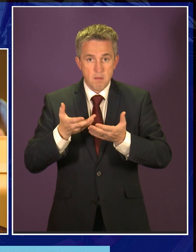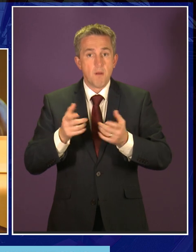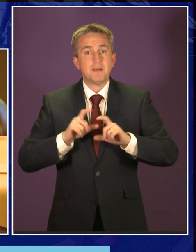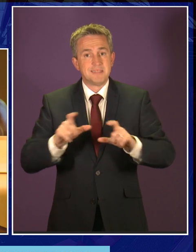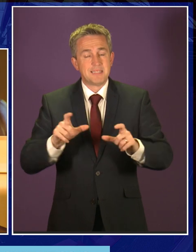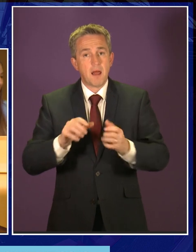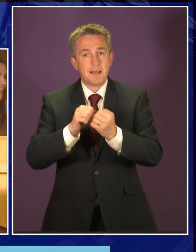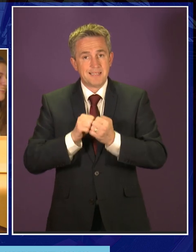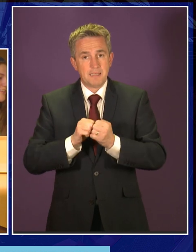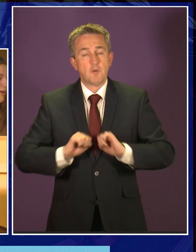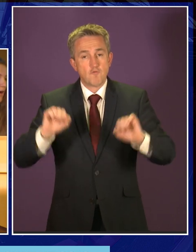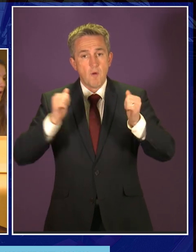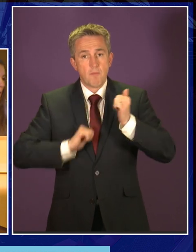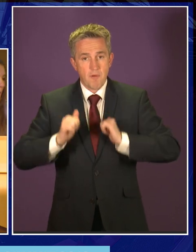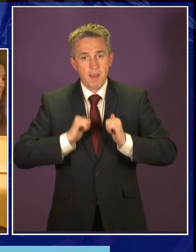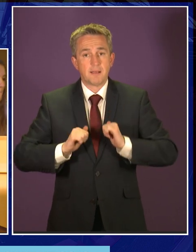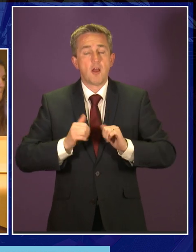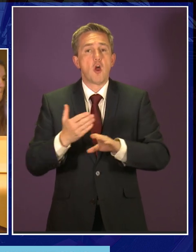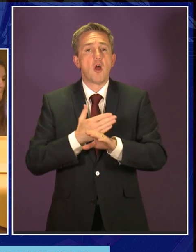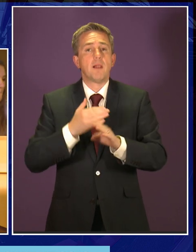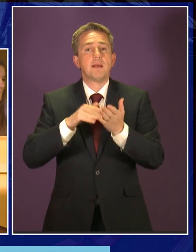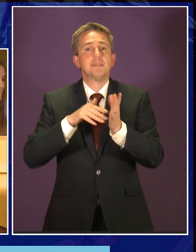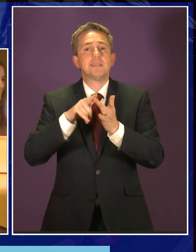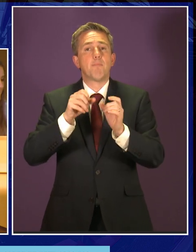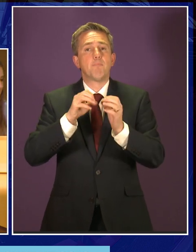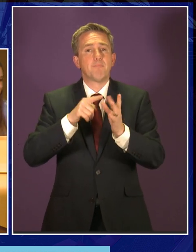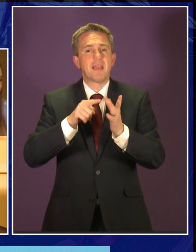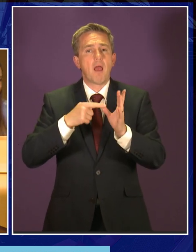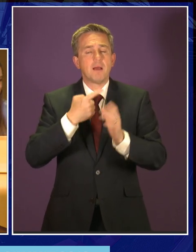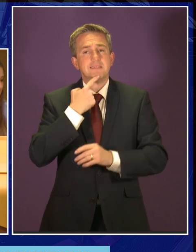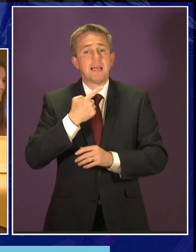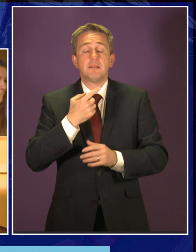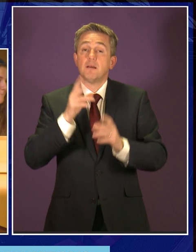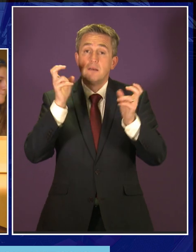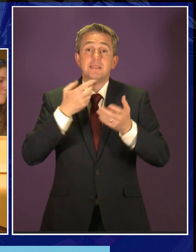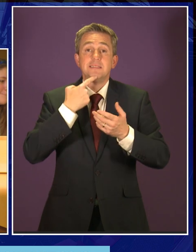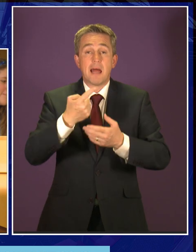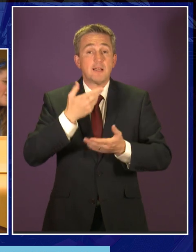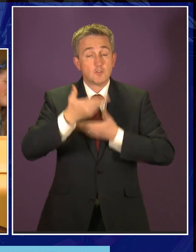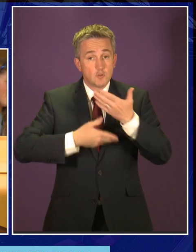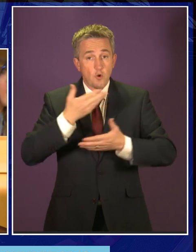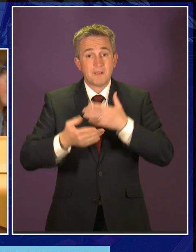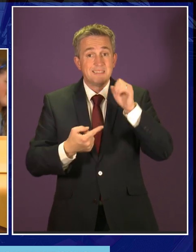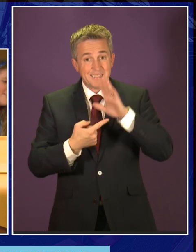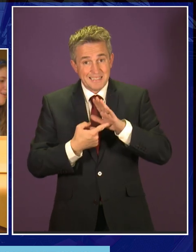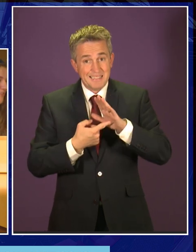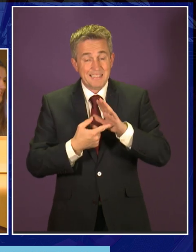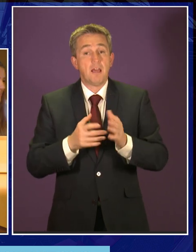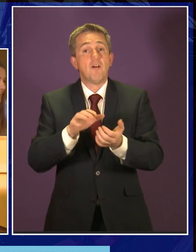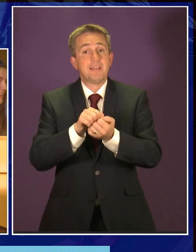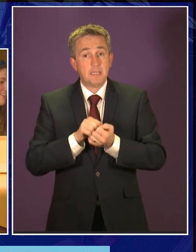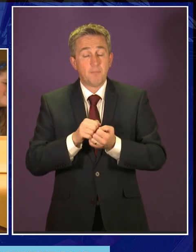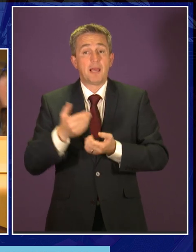nations. As a colleague from Zambia said, telling a story is a key to preservation and promotion of culture and